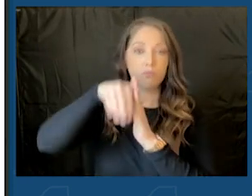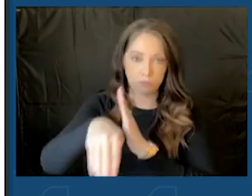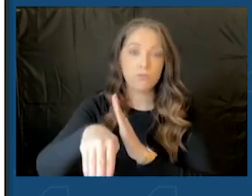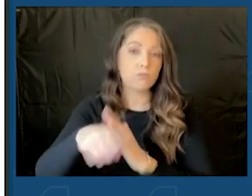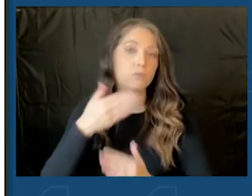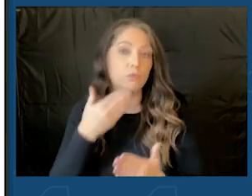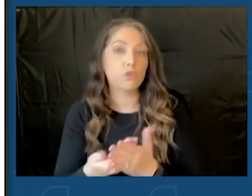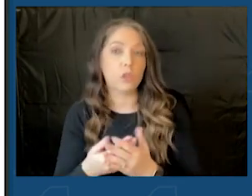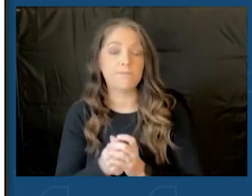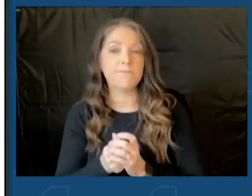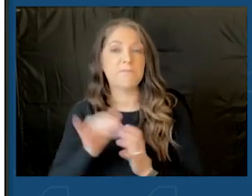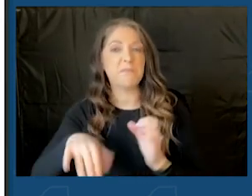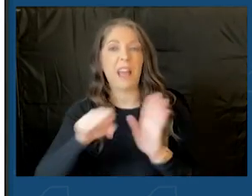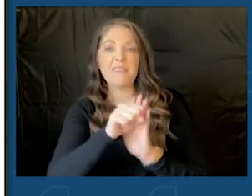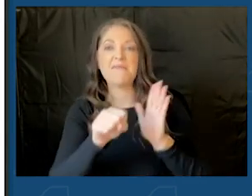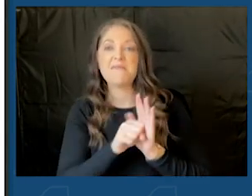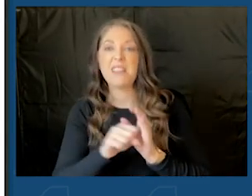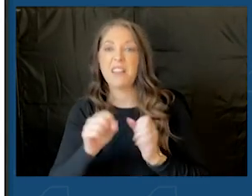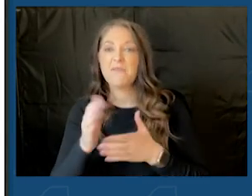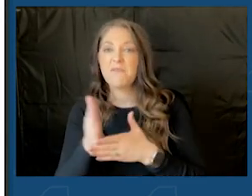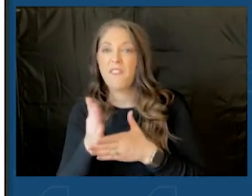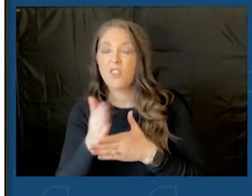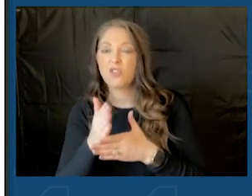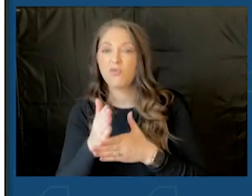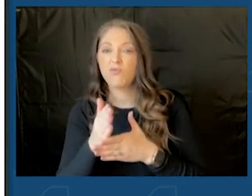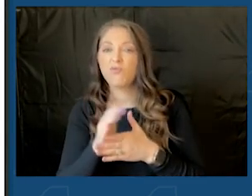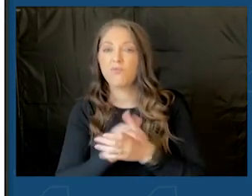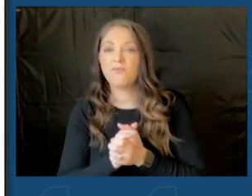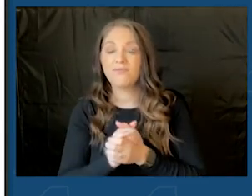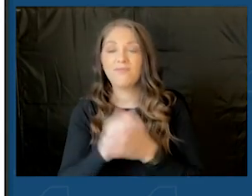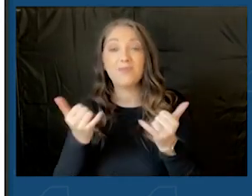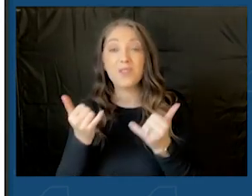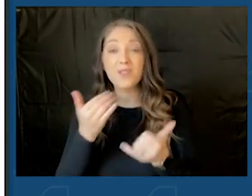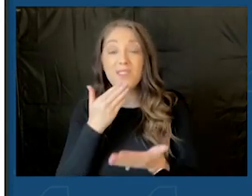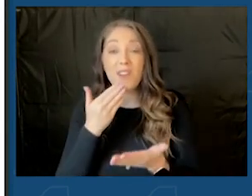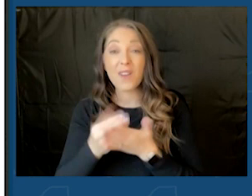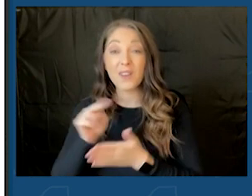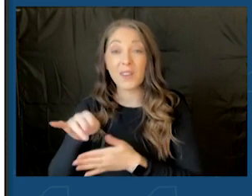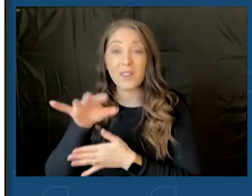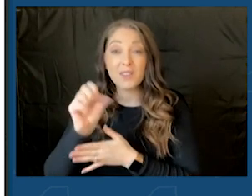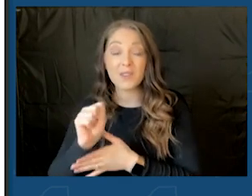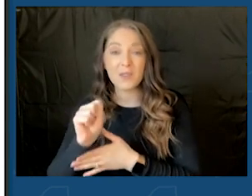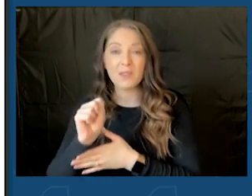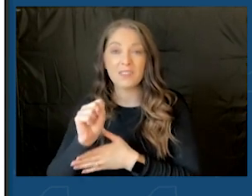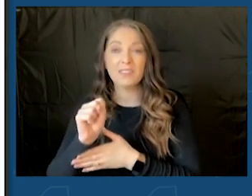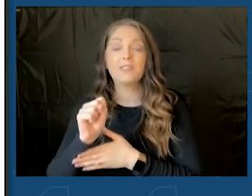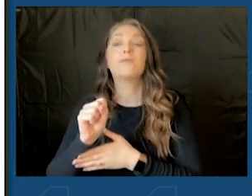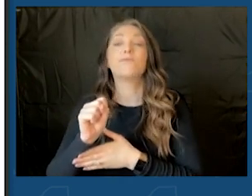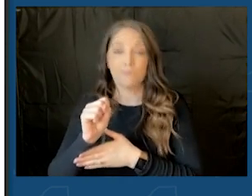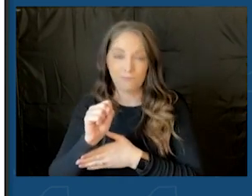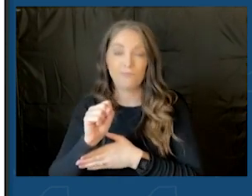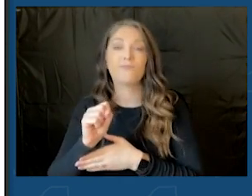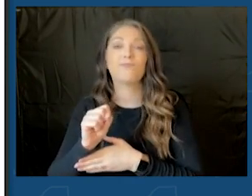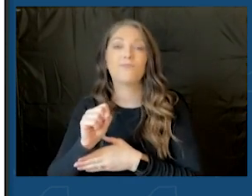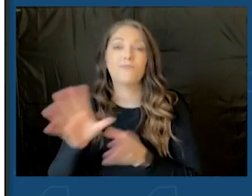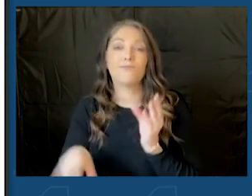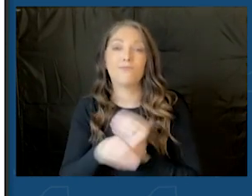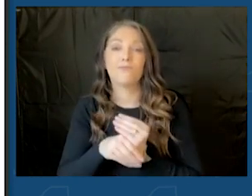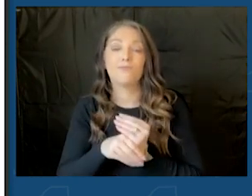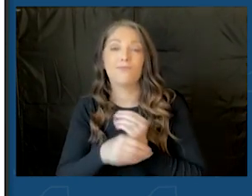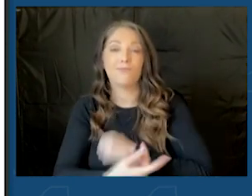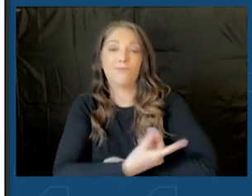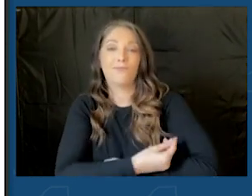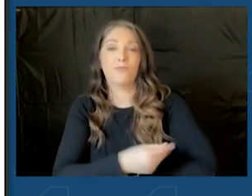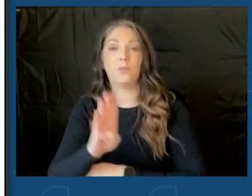statewide average. So now the good news is we have a booster been approved by the FDA and the CDC, and that gives us a